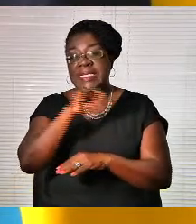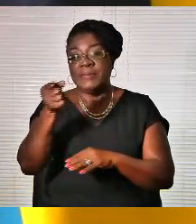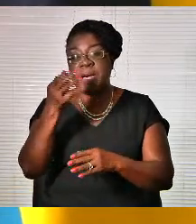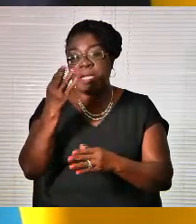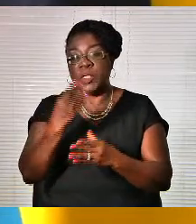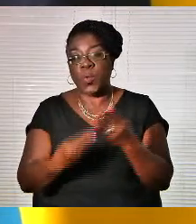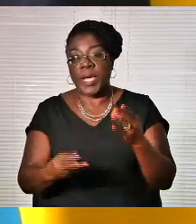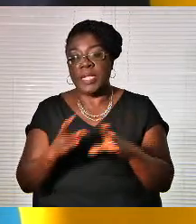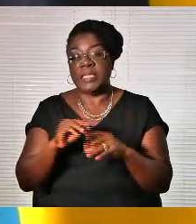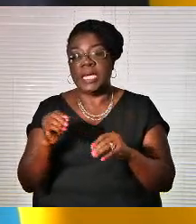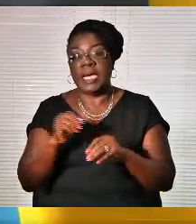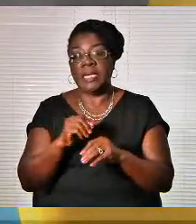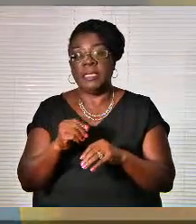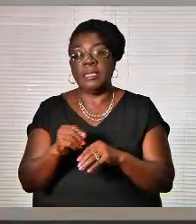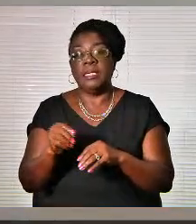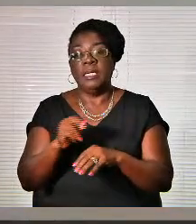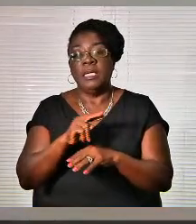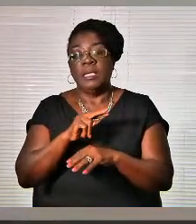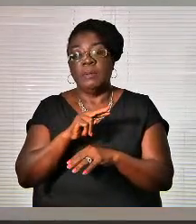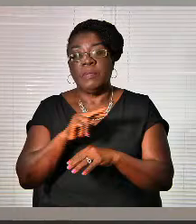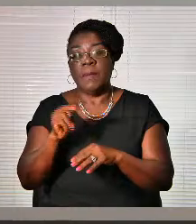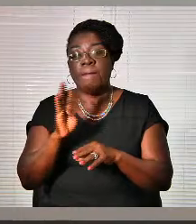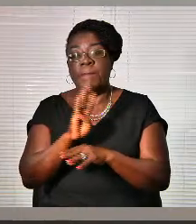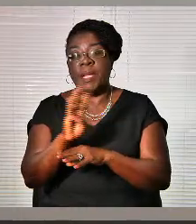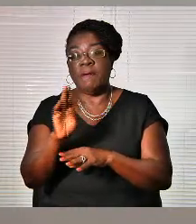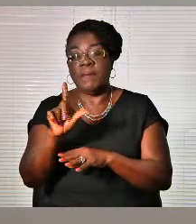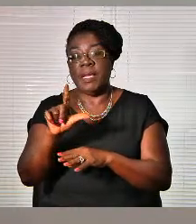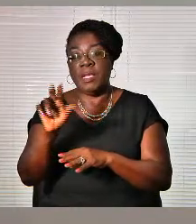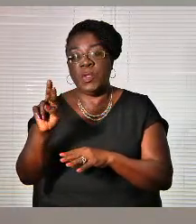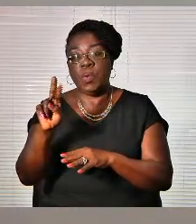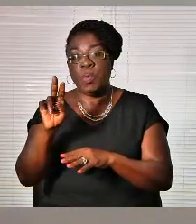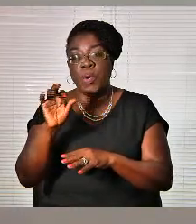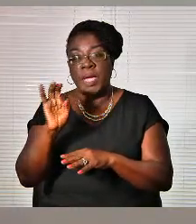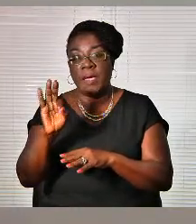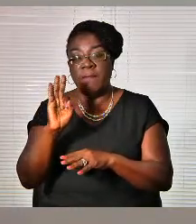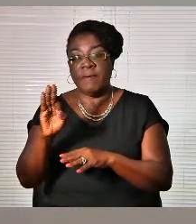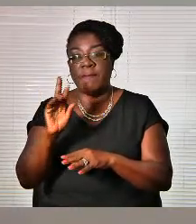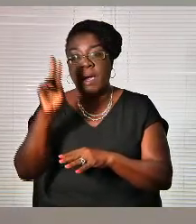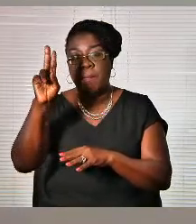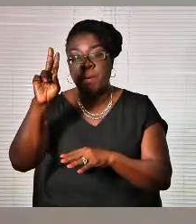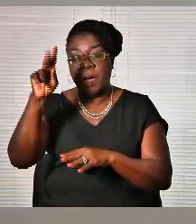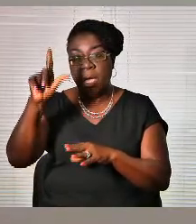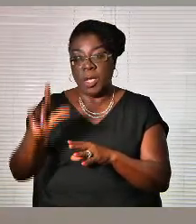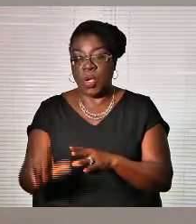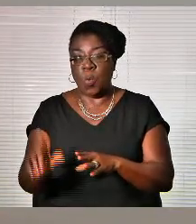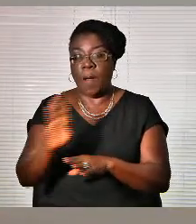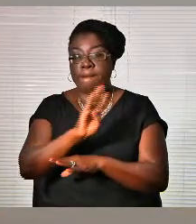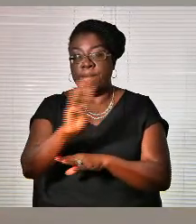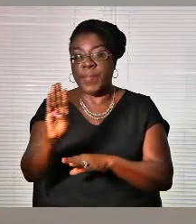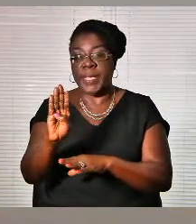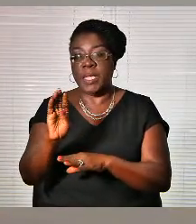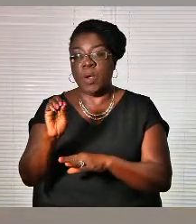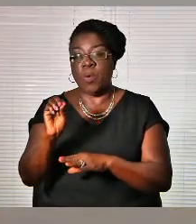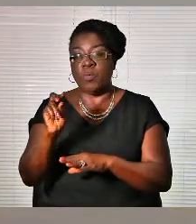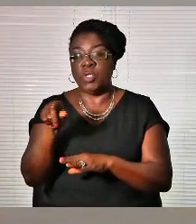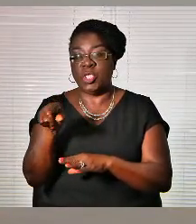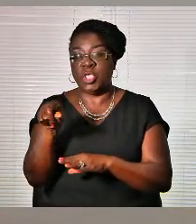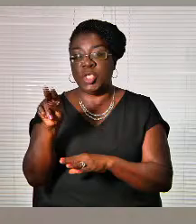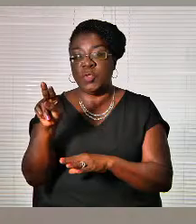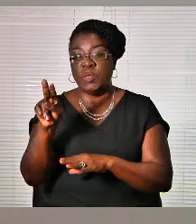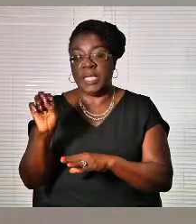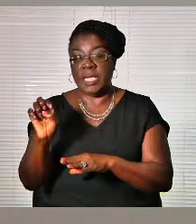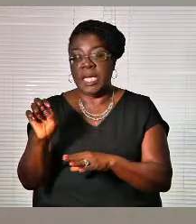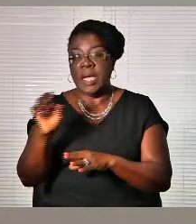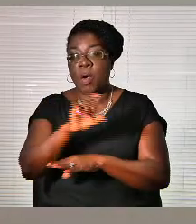and the mainland, which encompasses the Bluff and Upper and Lower Morgue. I'll start with Harbor Island. So Harbor Island has